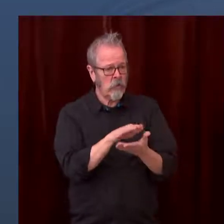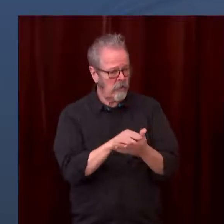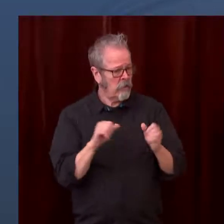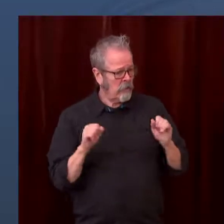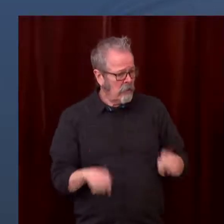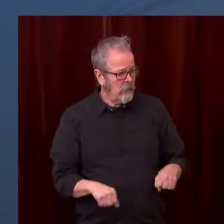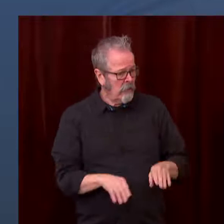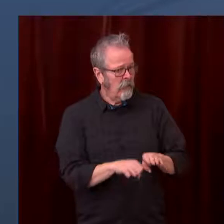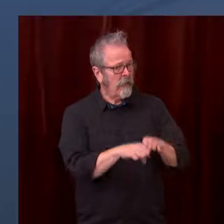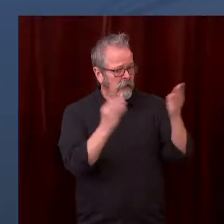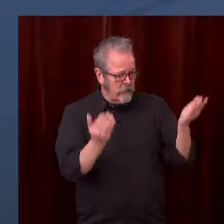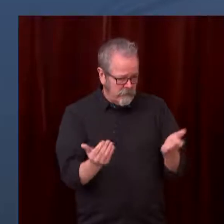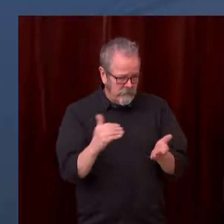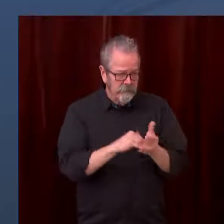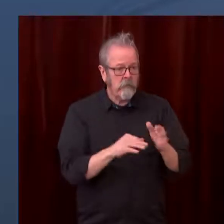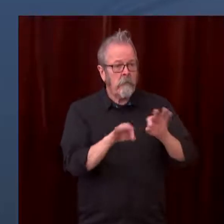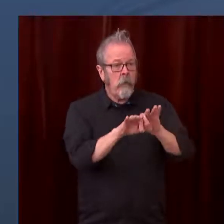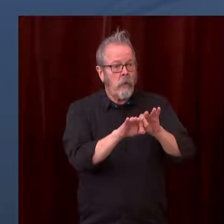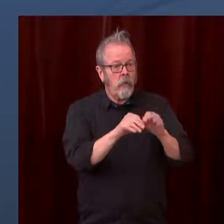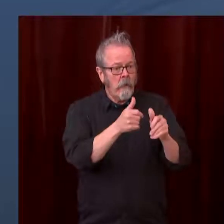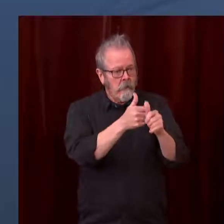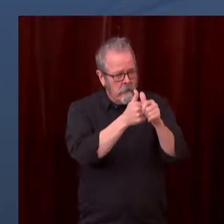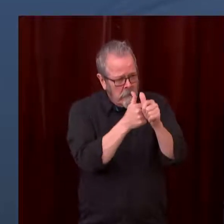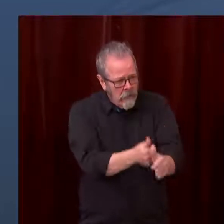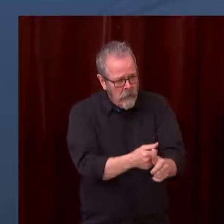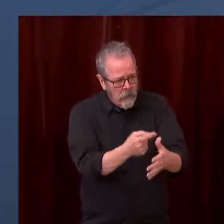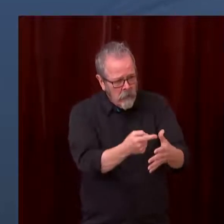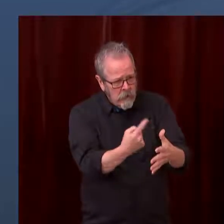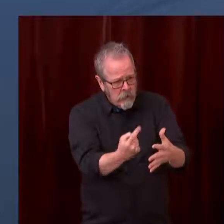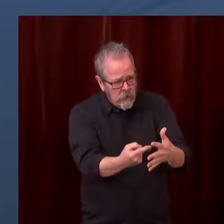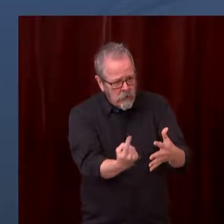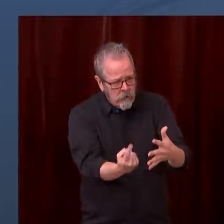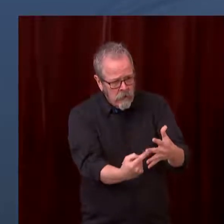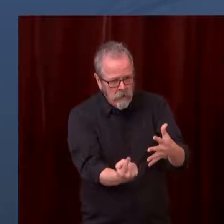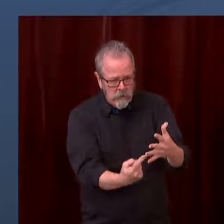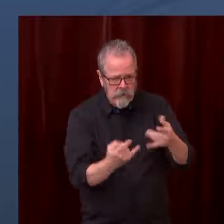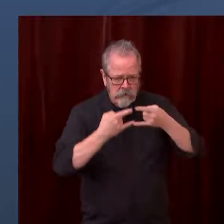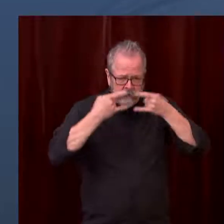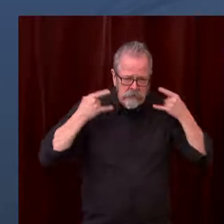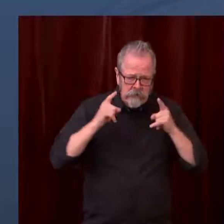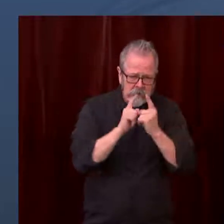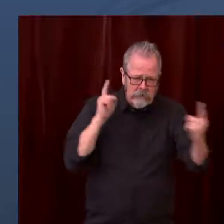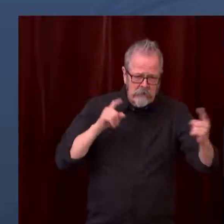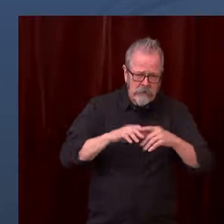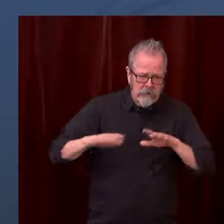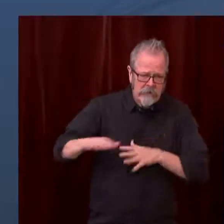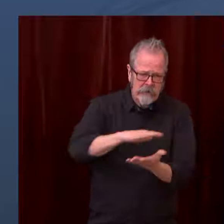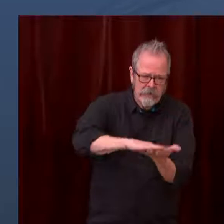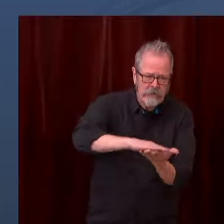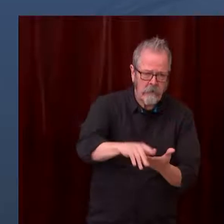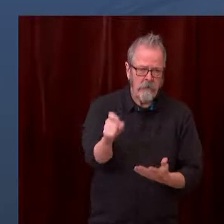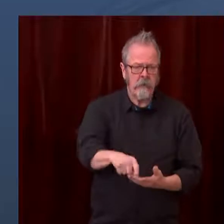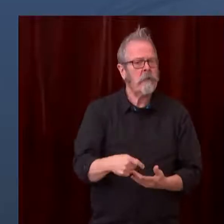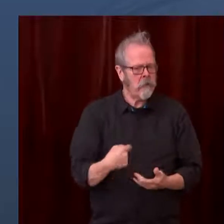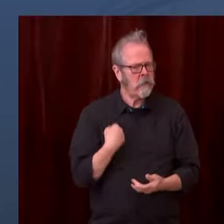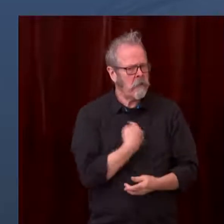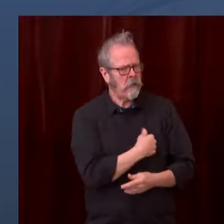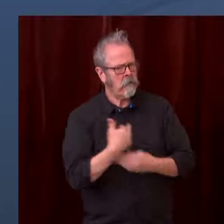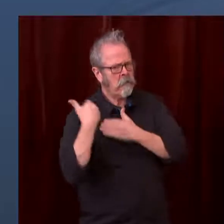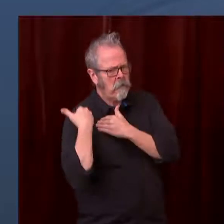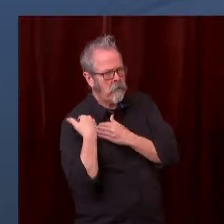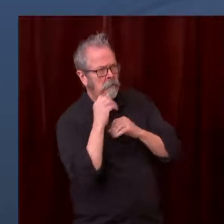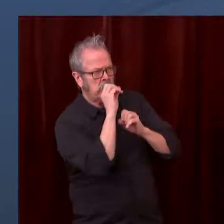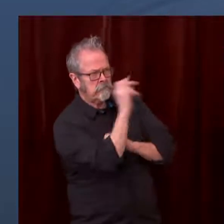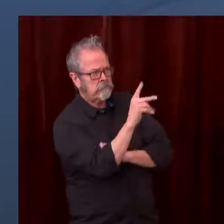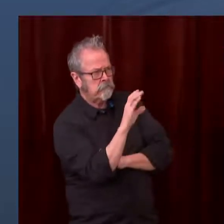do that in the schools. They've issued guidance and said schools should be the first to open, and K through 12 schools should be the last thing that we